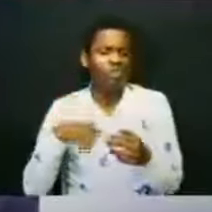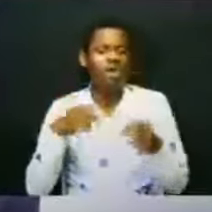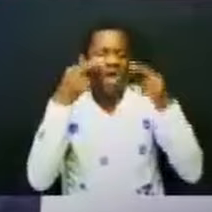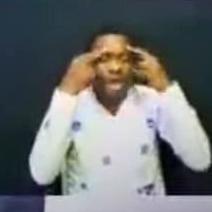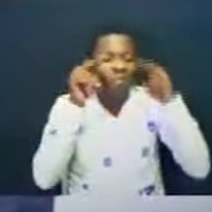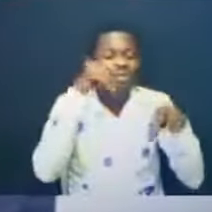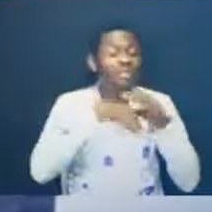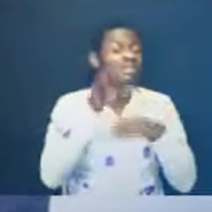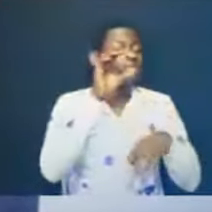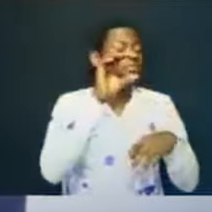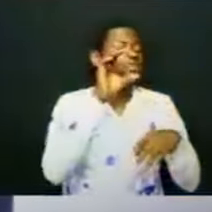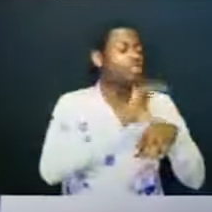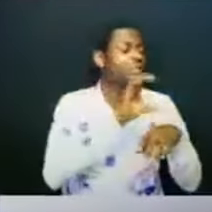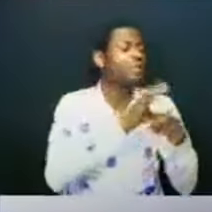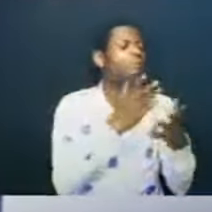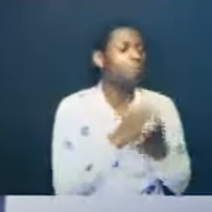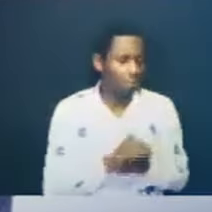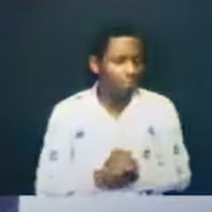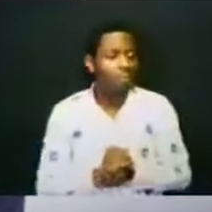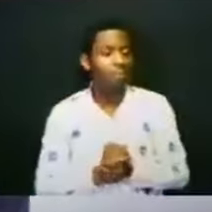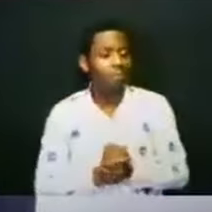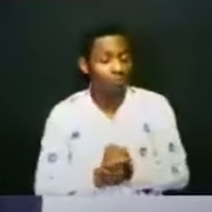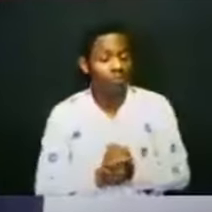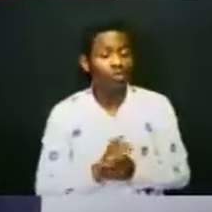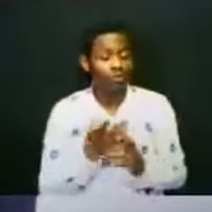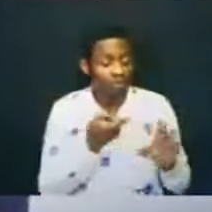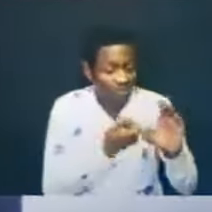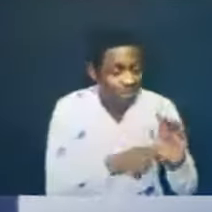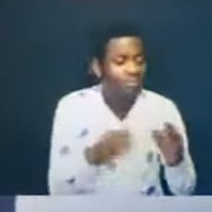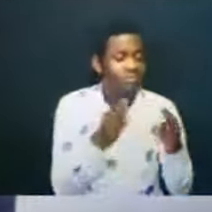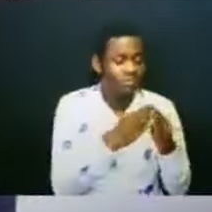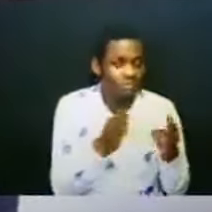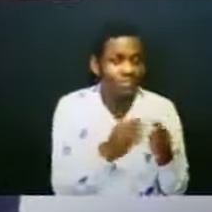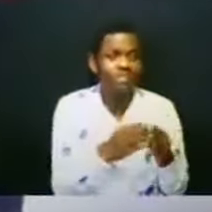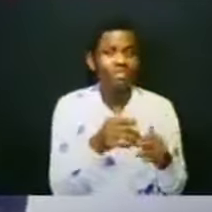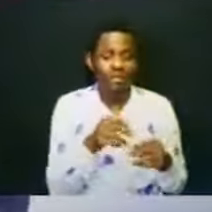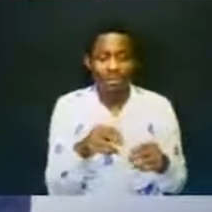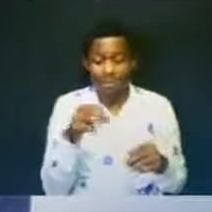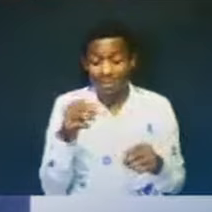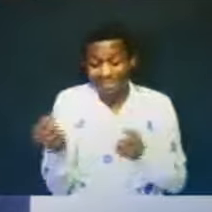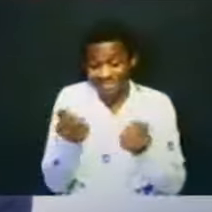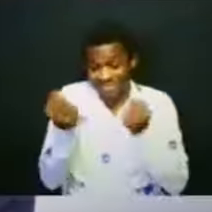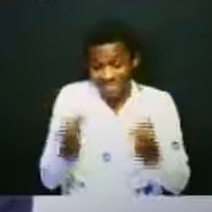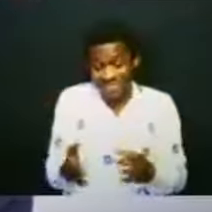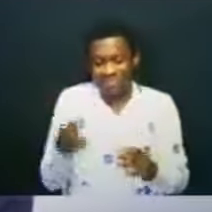And then when we went and we started the meeting, this man was very